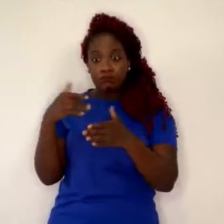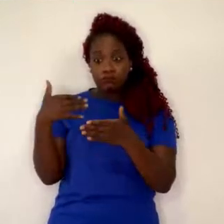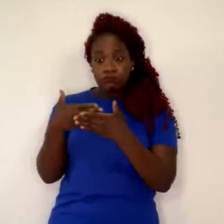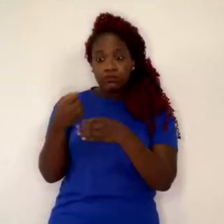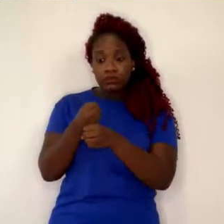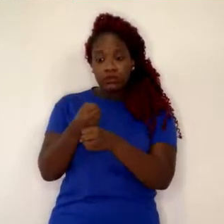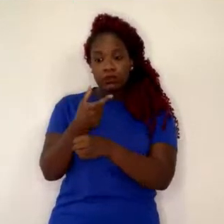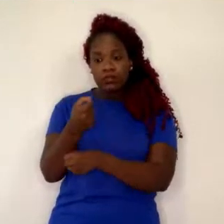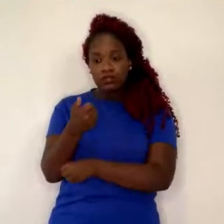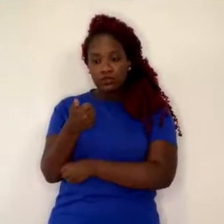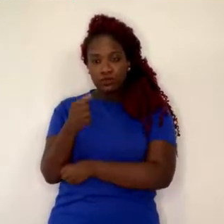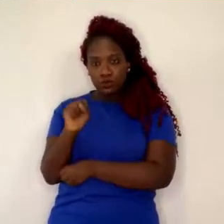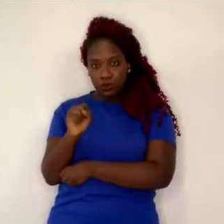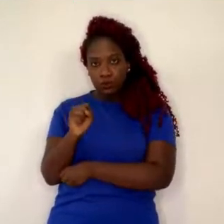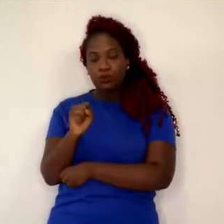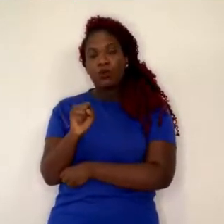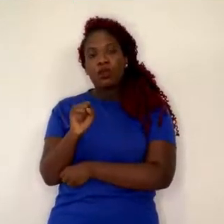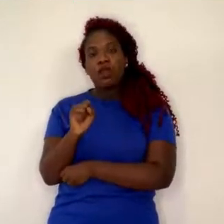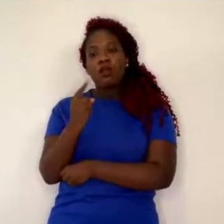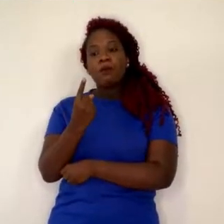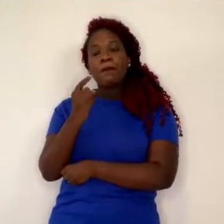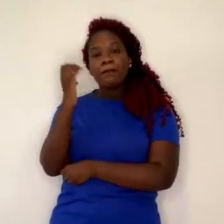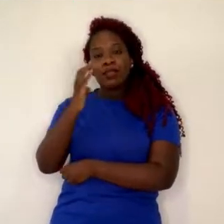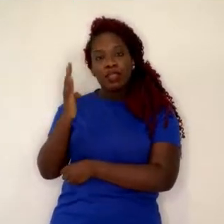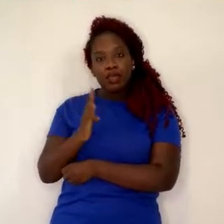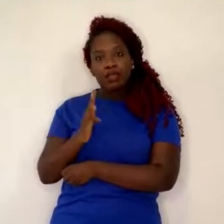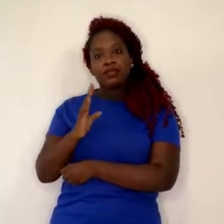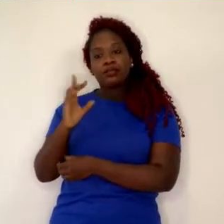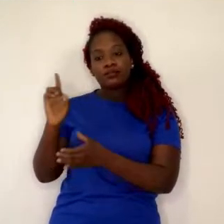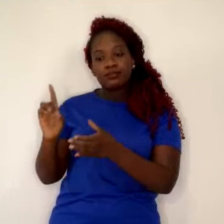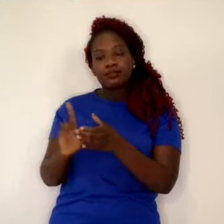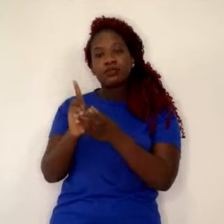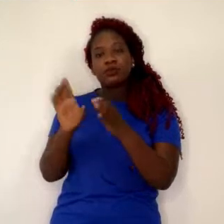Since 2018, she's been amongst the Brazilians